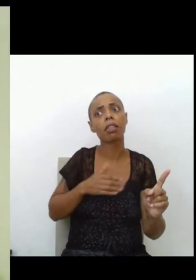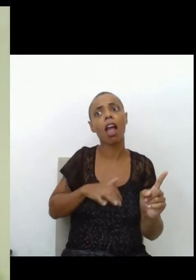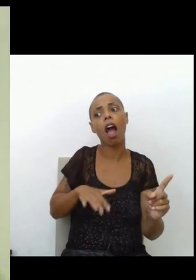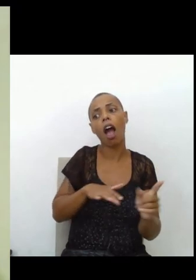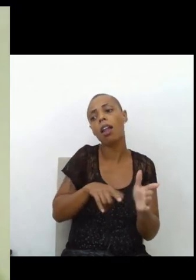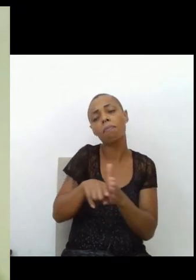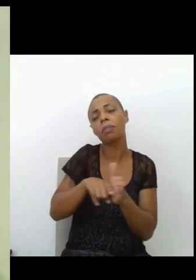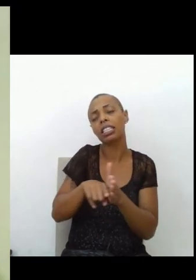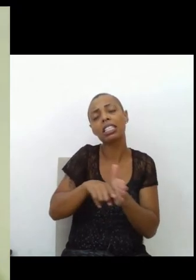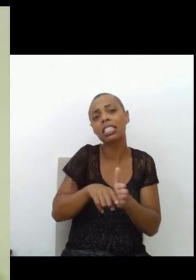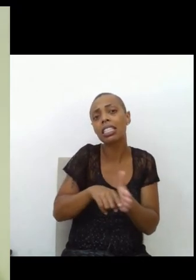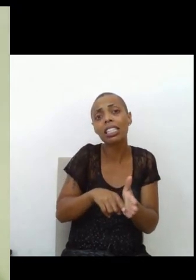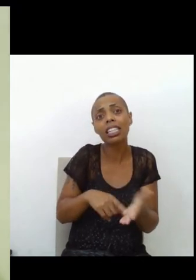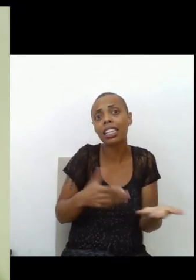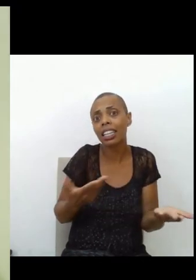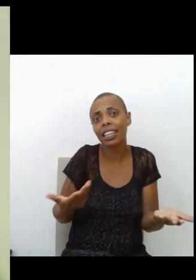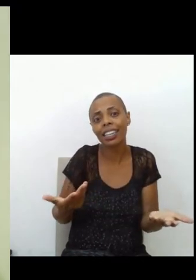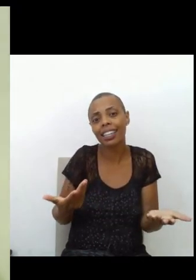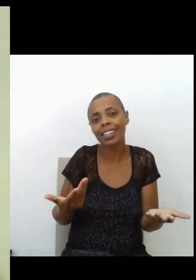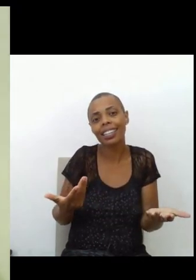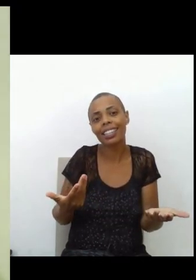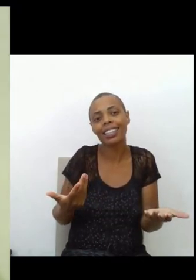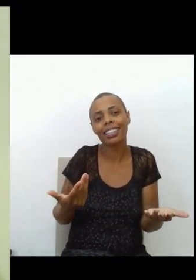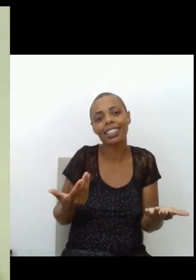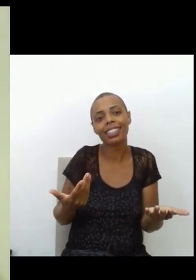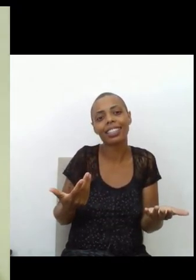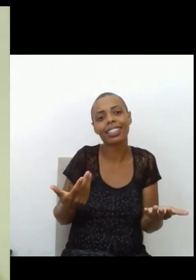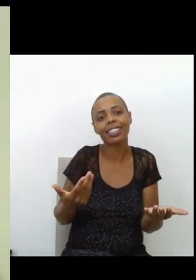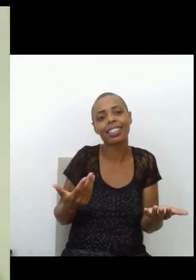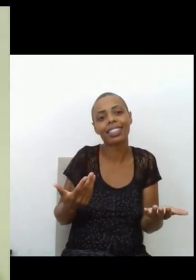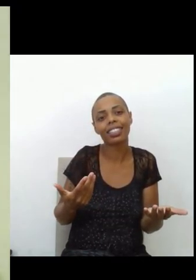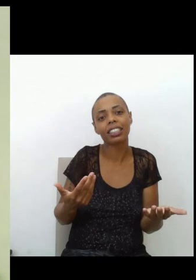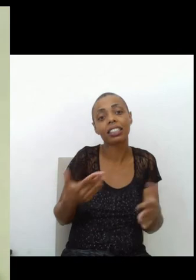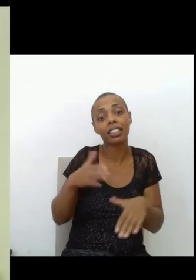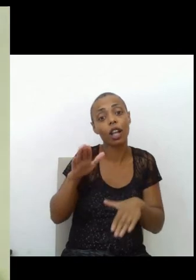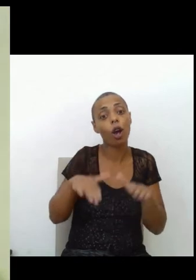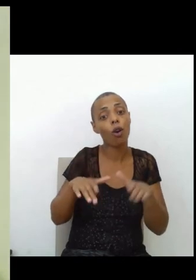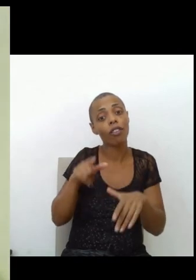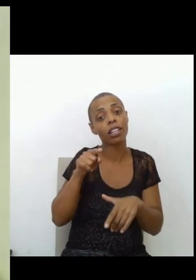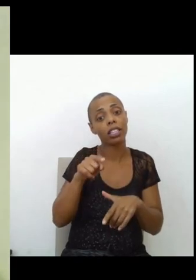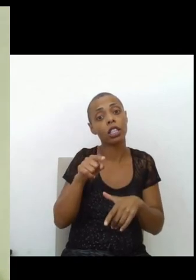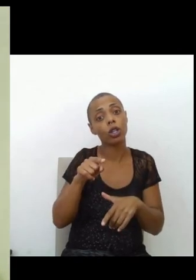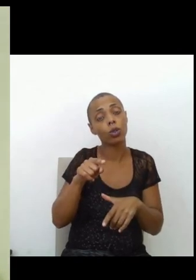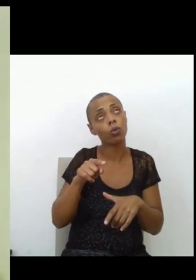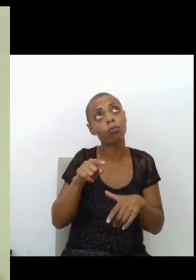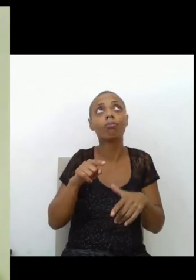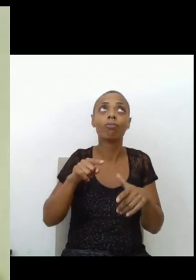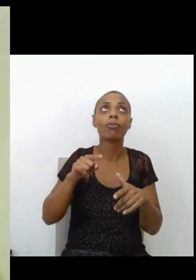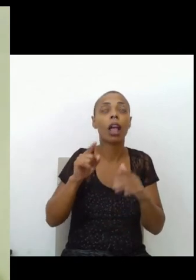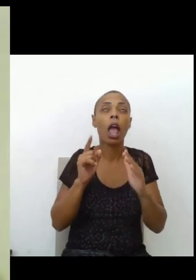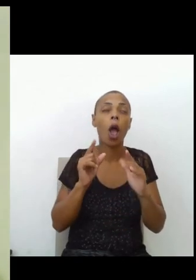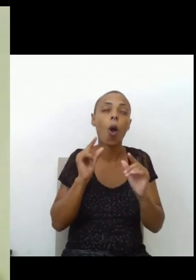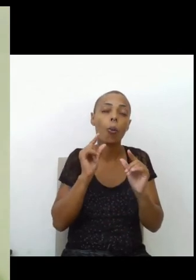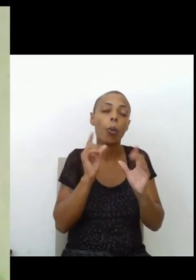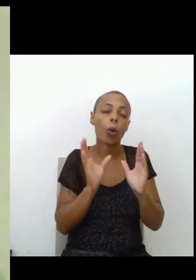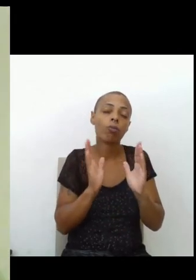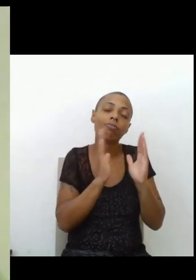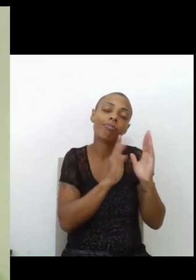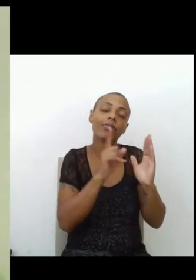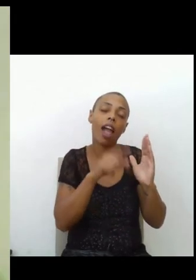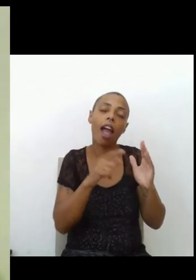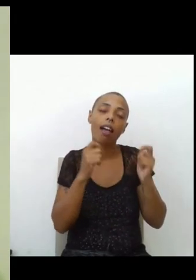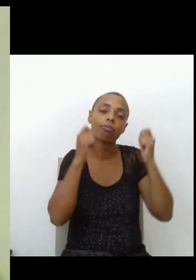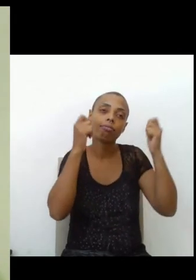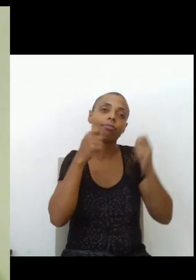part of activism to to open my profession to a more diverse thinking